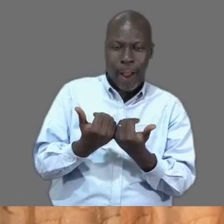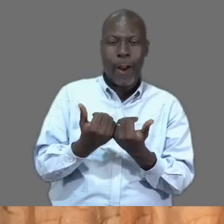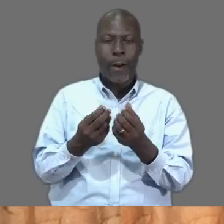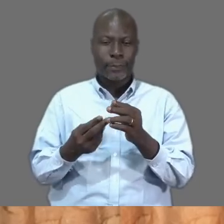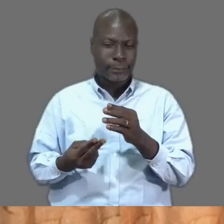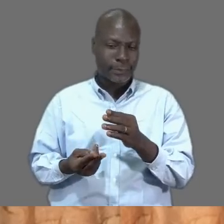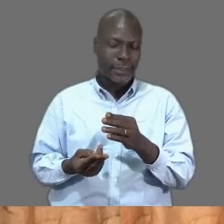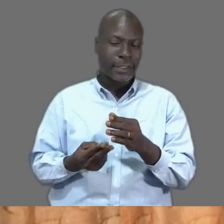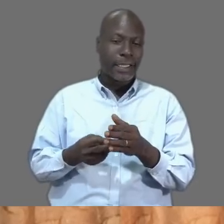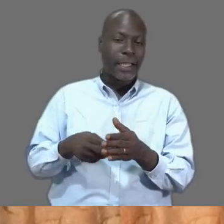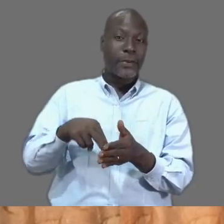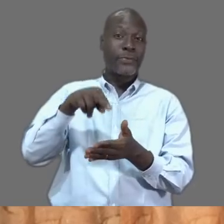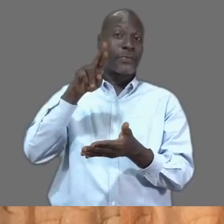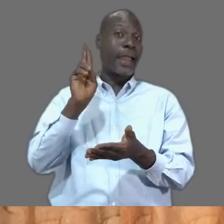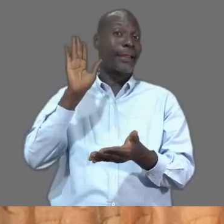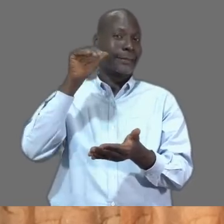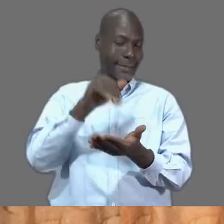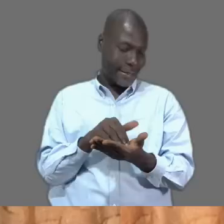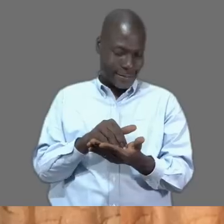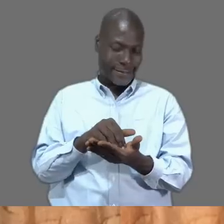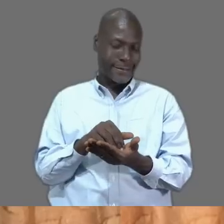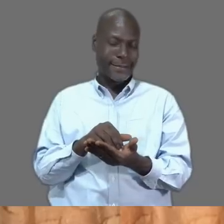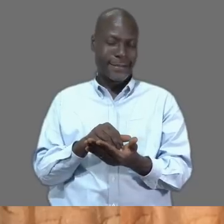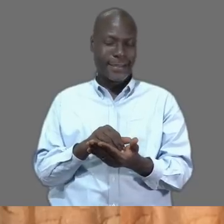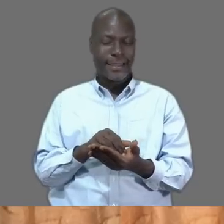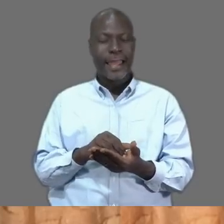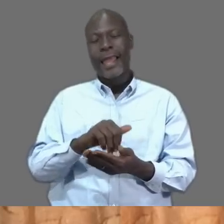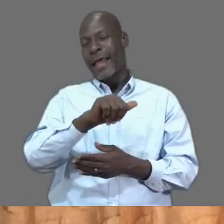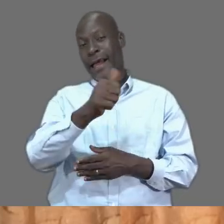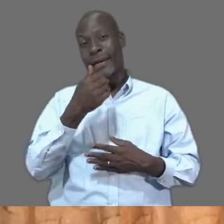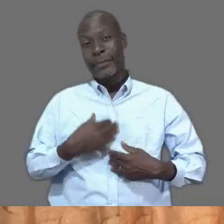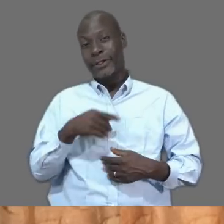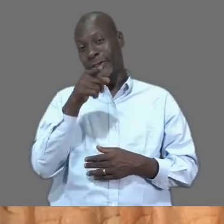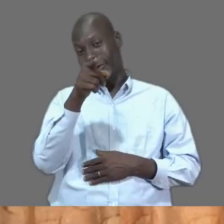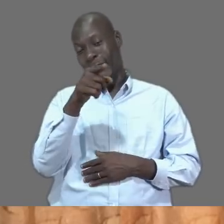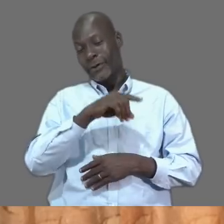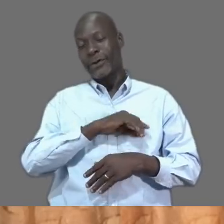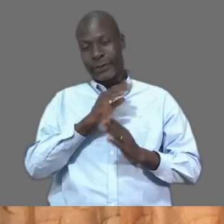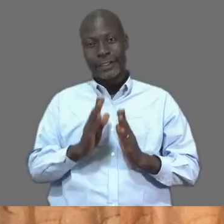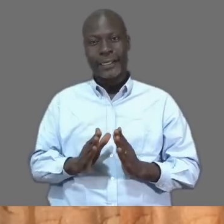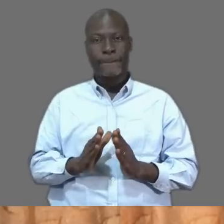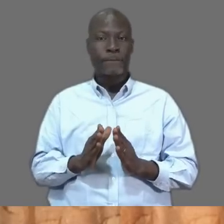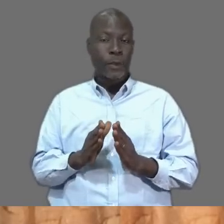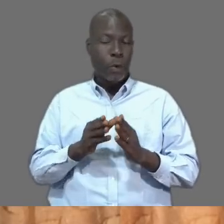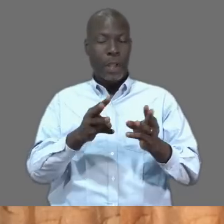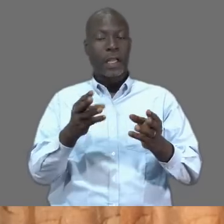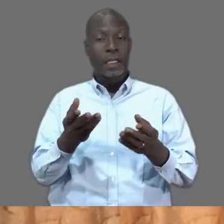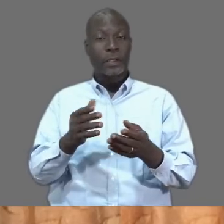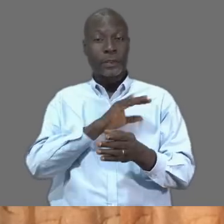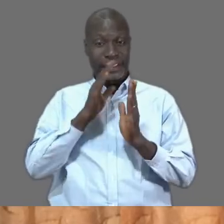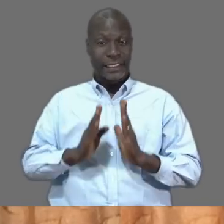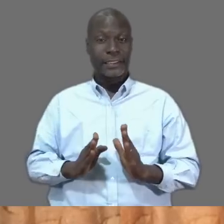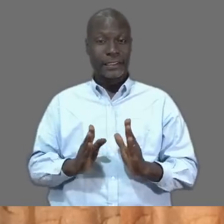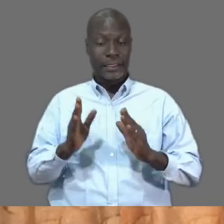yesan ade Christianity no ebesi ho bi wo na obi biara wo ye o Christoni no ekwan na efa aso a ema